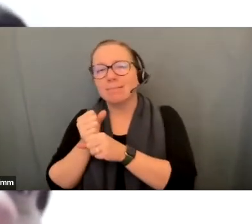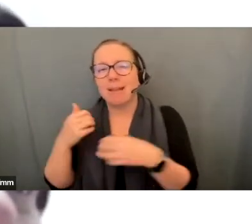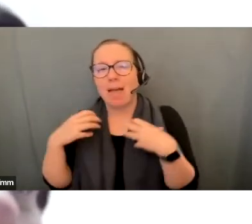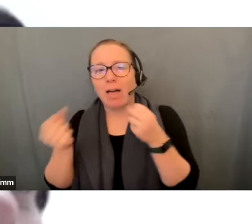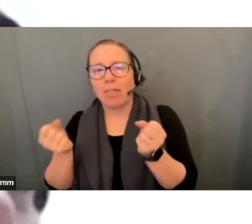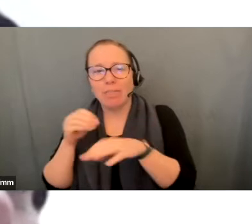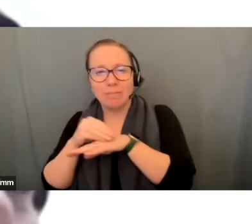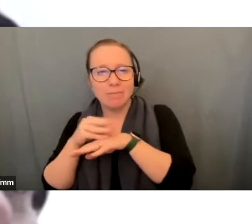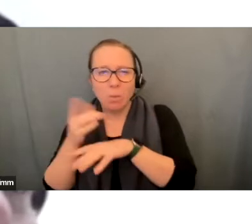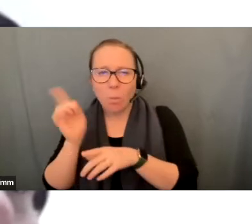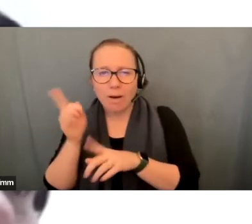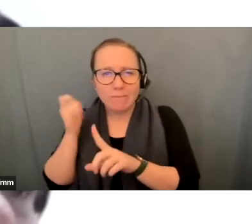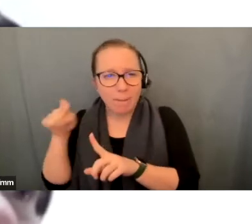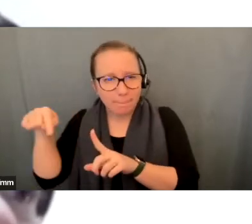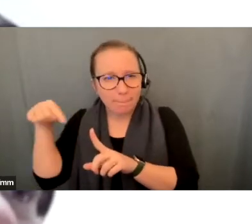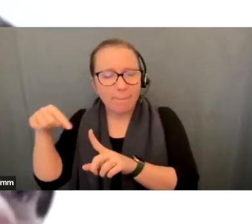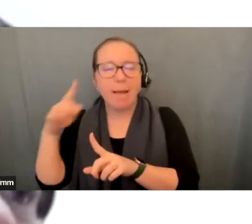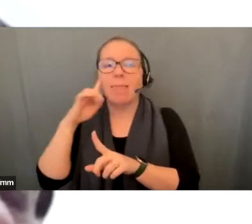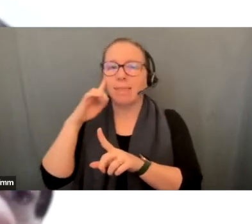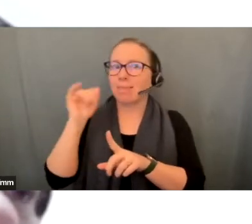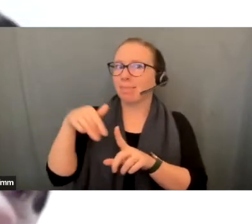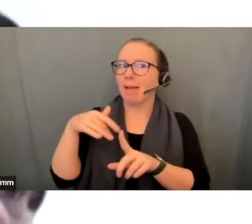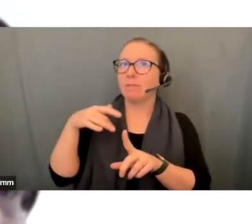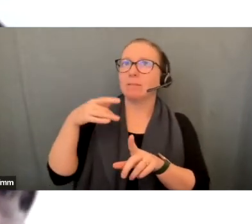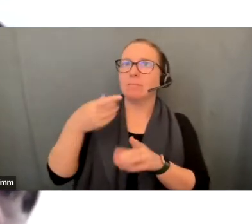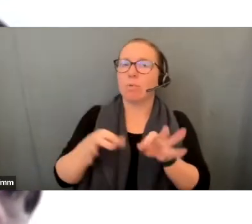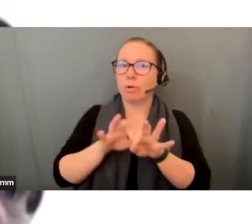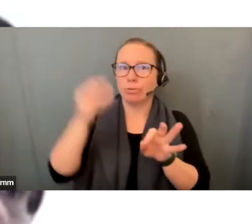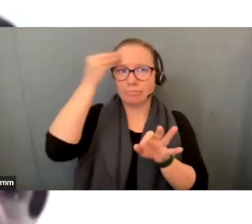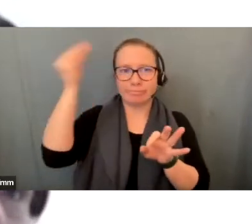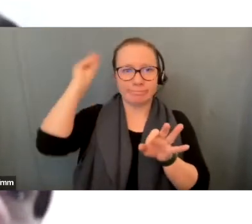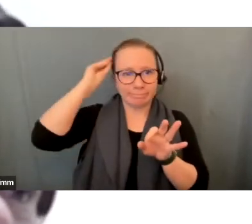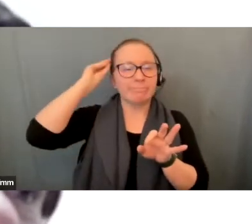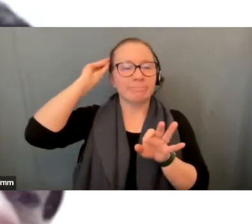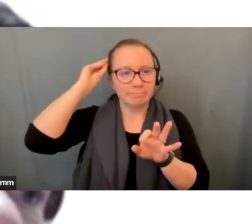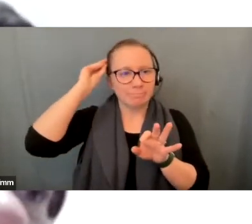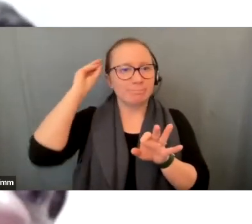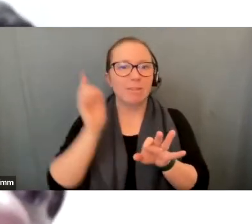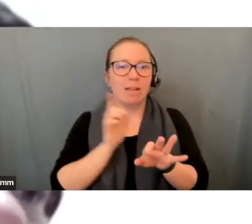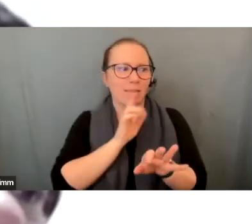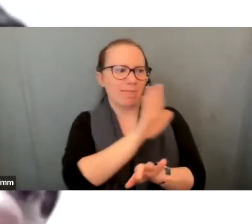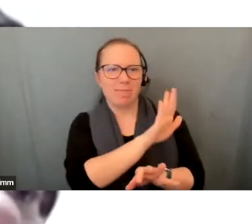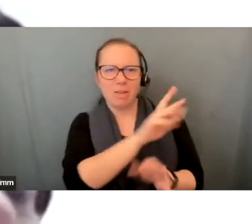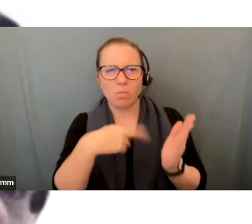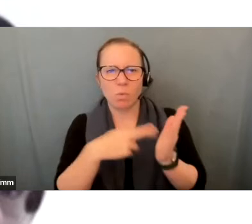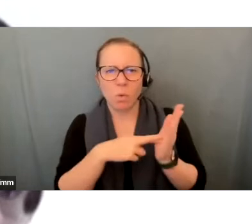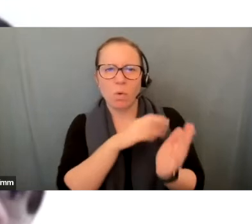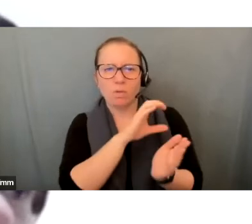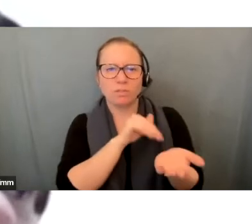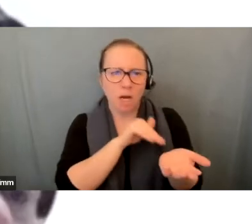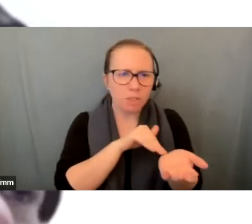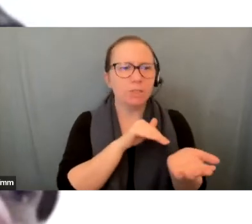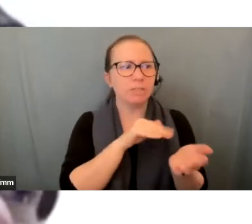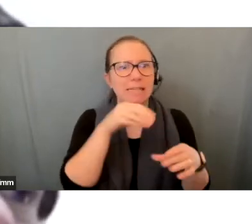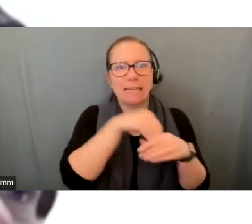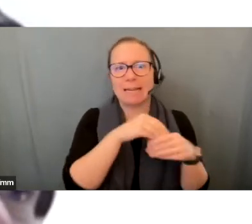really important point that we need to remember, and the critical role that clinicians play in the